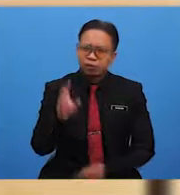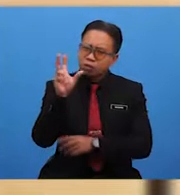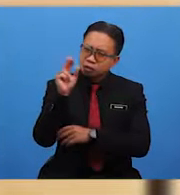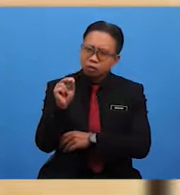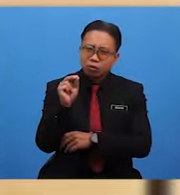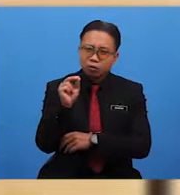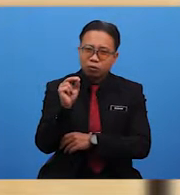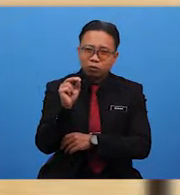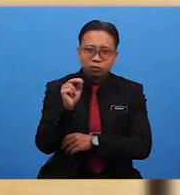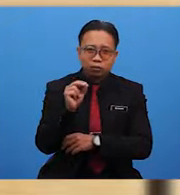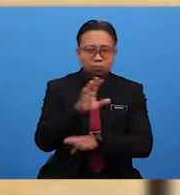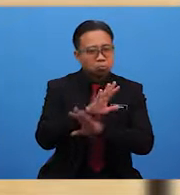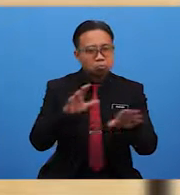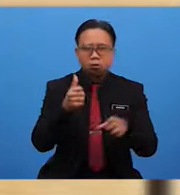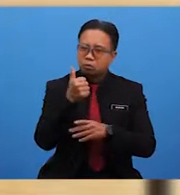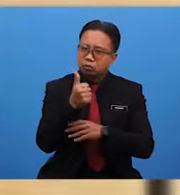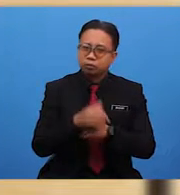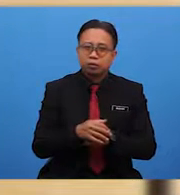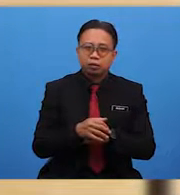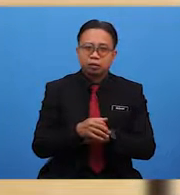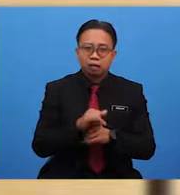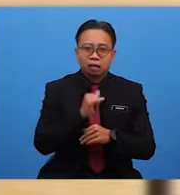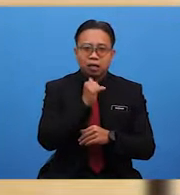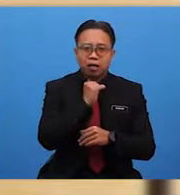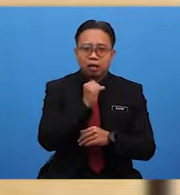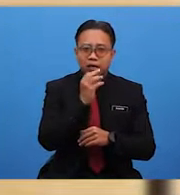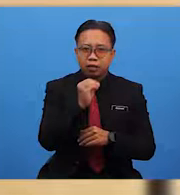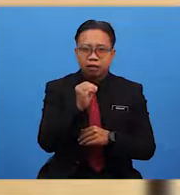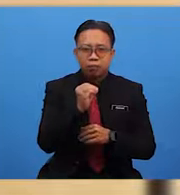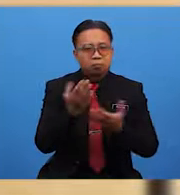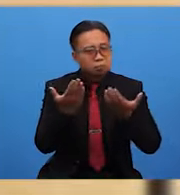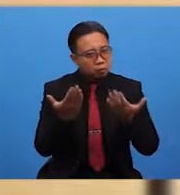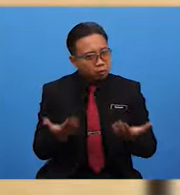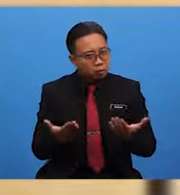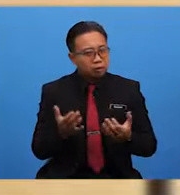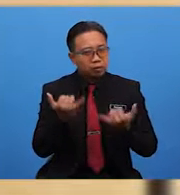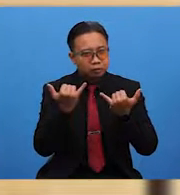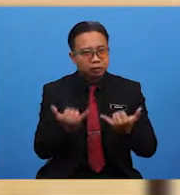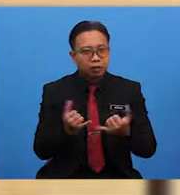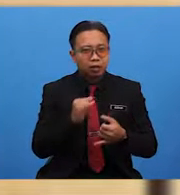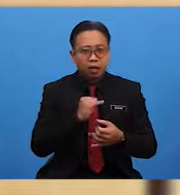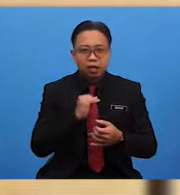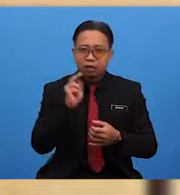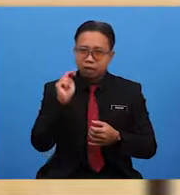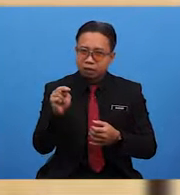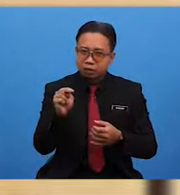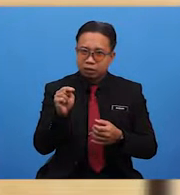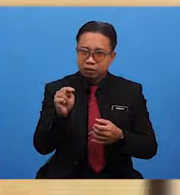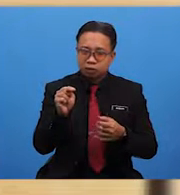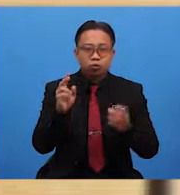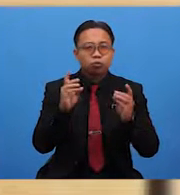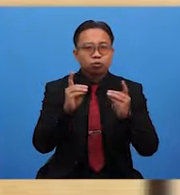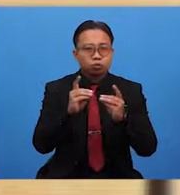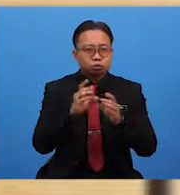no, this is not good. I am so overweight now. I need to deal with this as soon